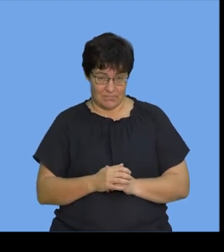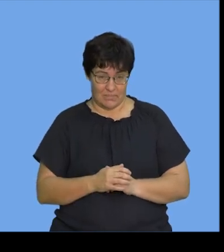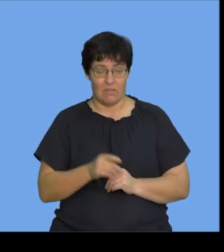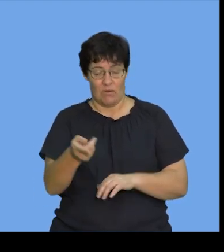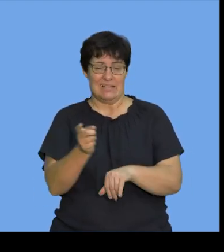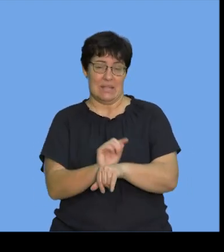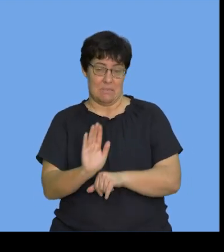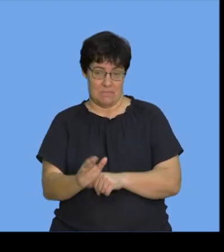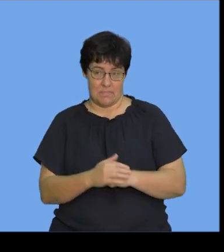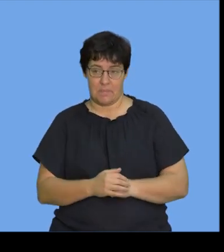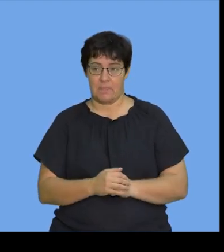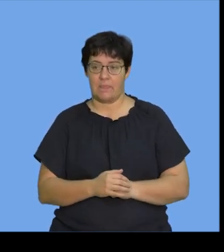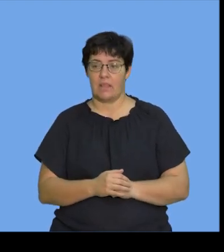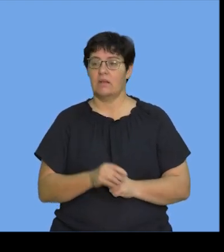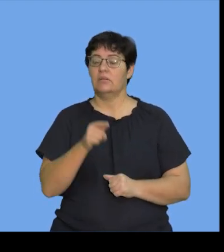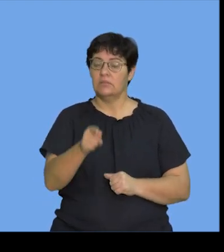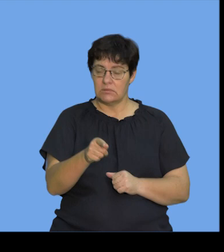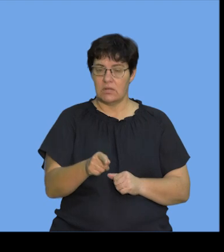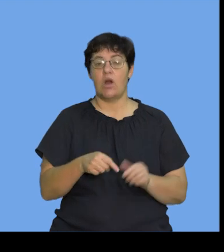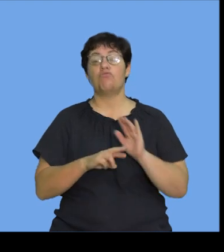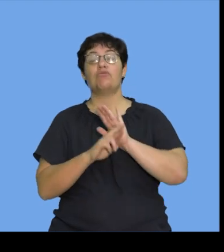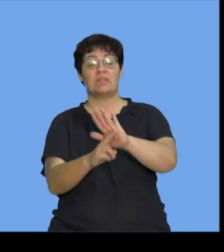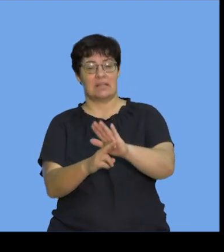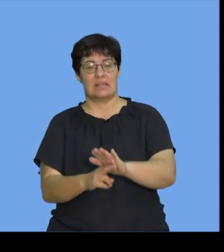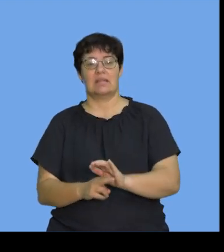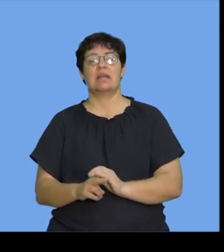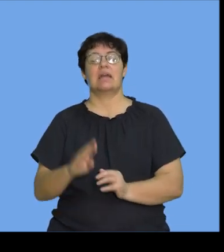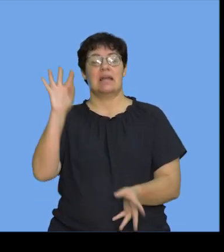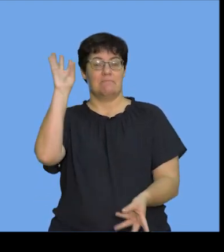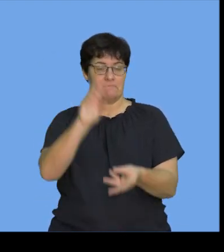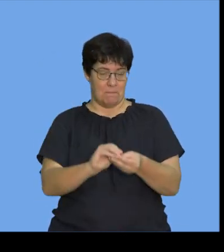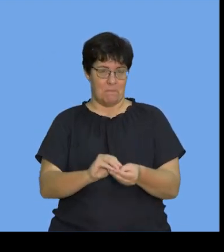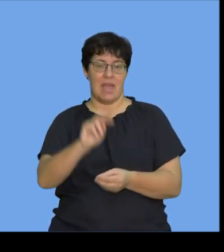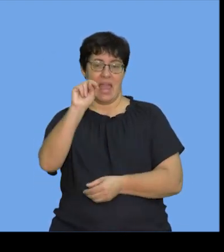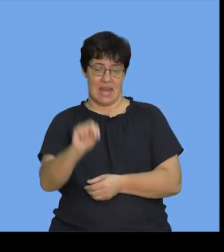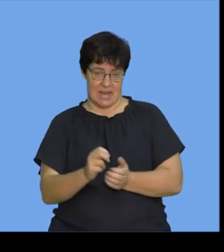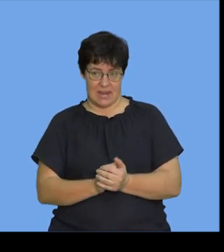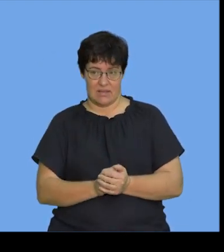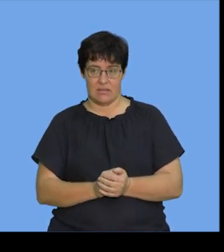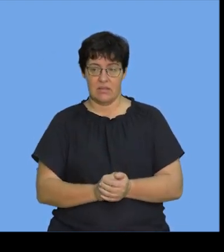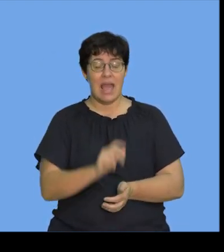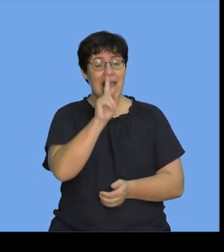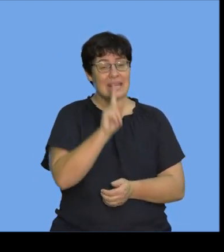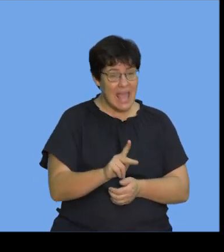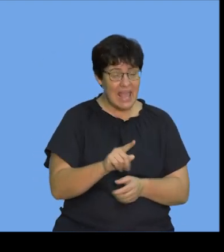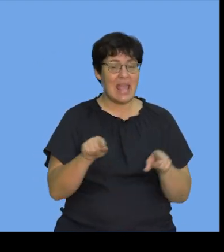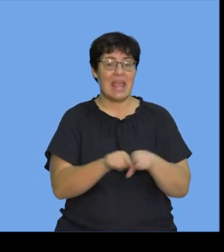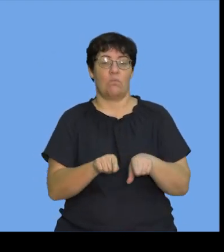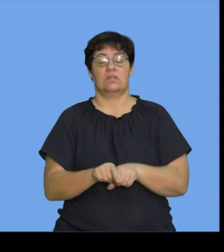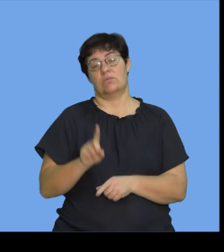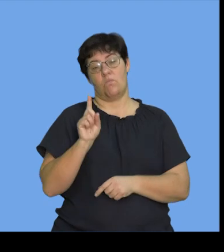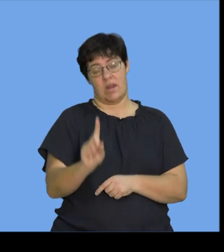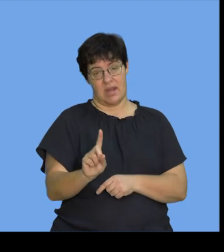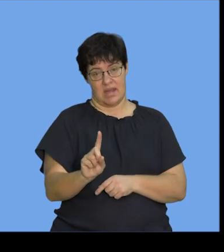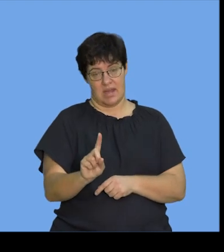the time. And this represents the sum of the n terms. K is equals to 1 normally